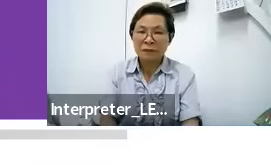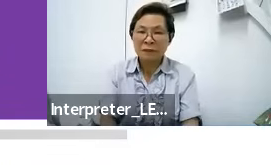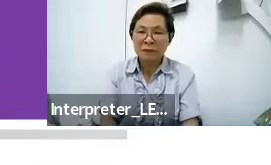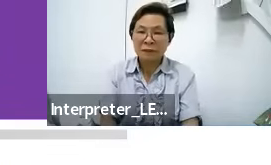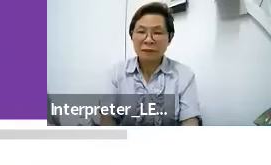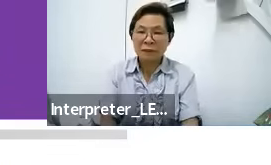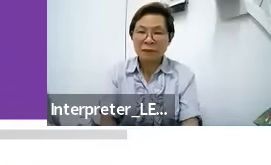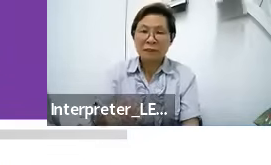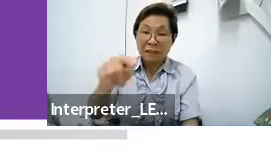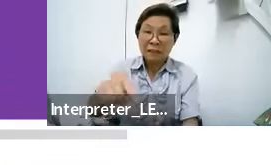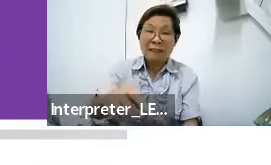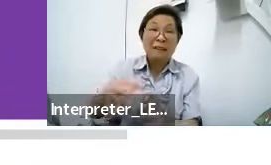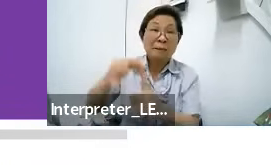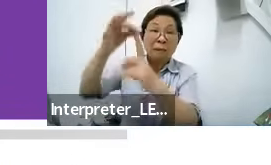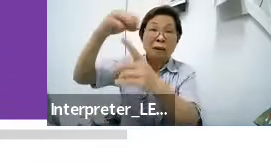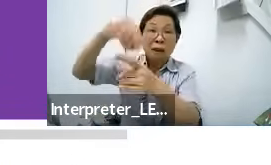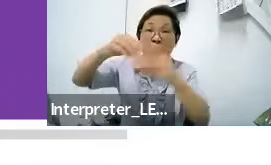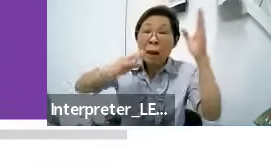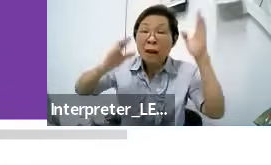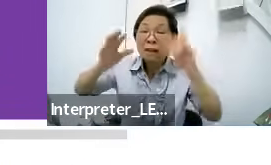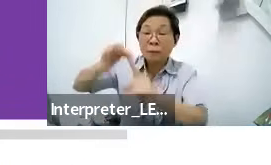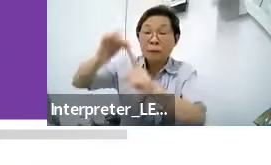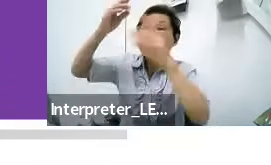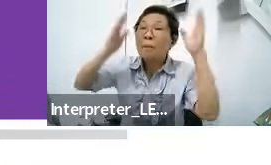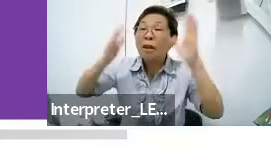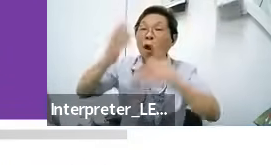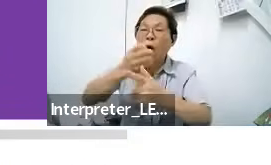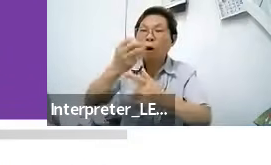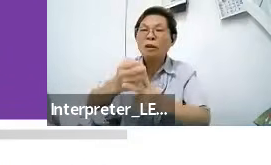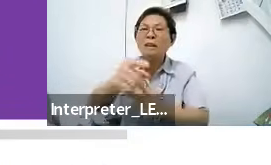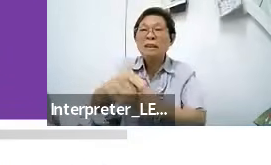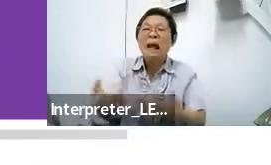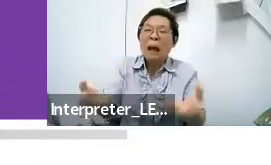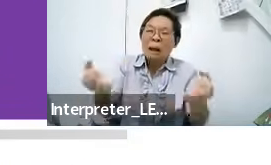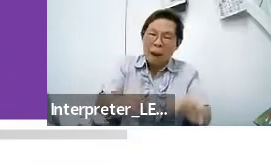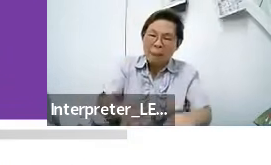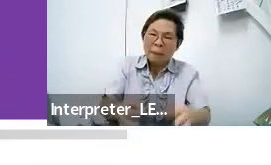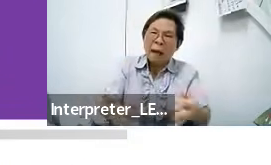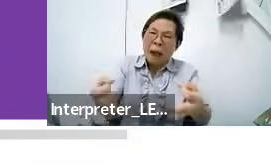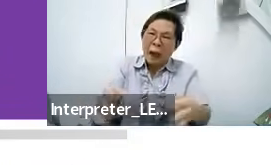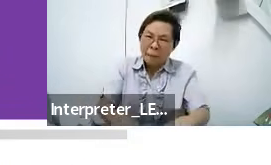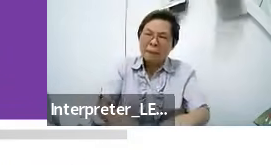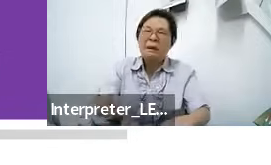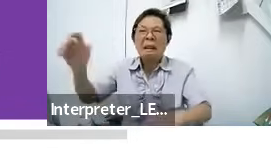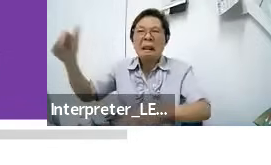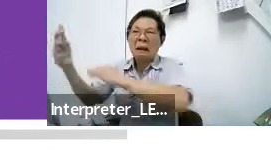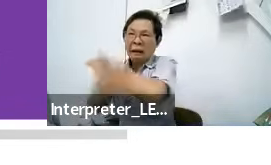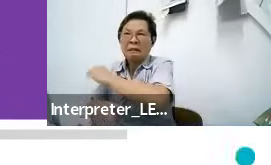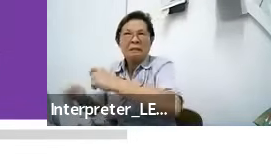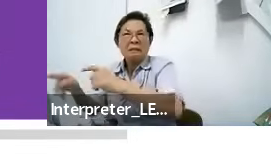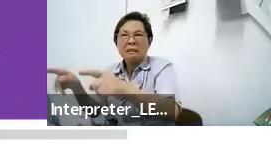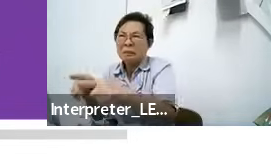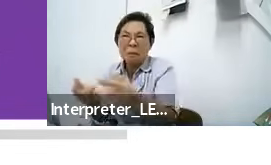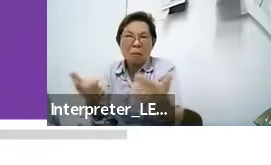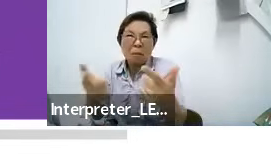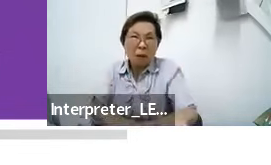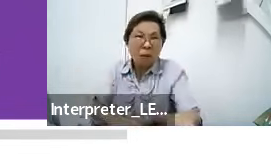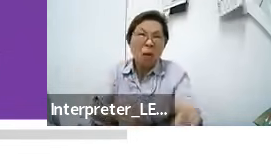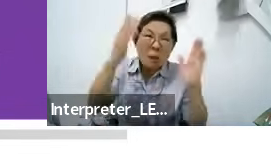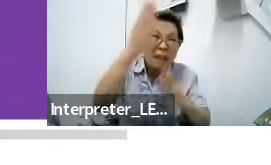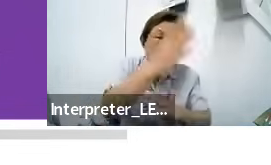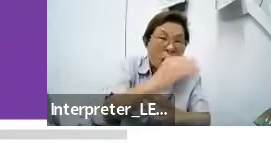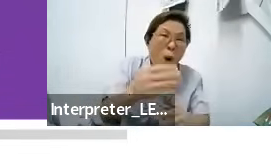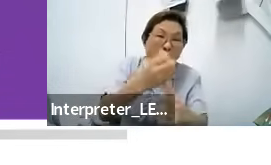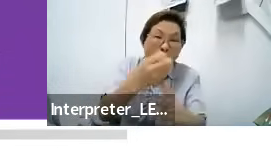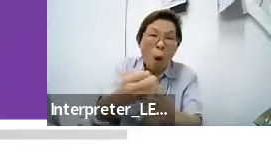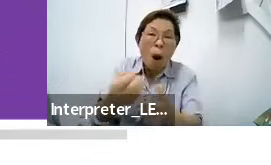only specific to Malaysia, or is this a phenomenon that we also observe in other countries? So based